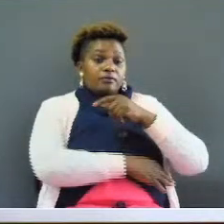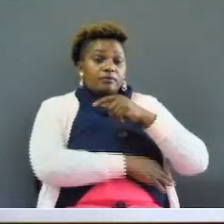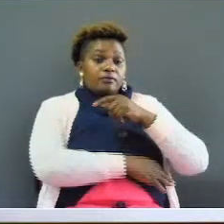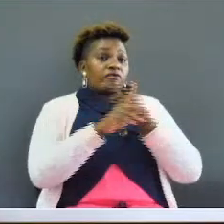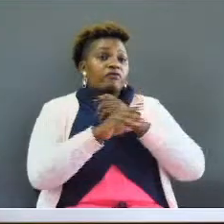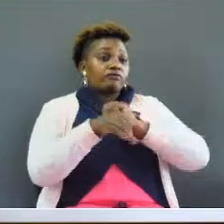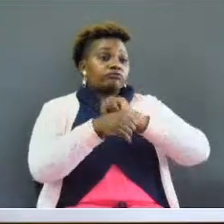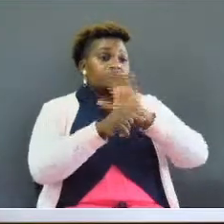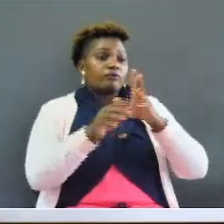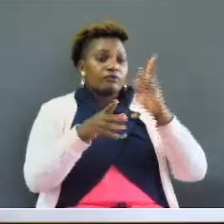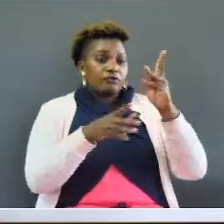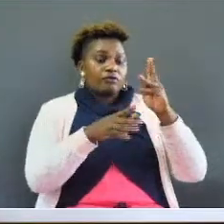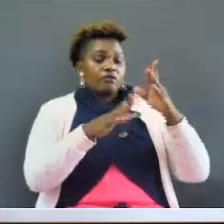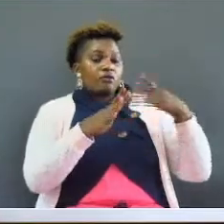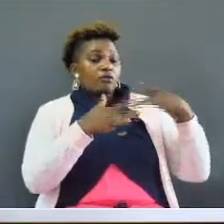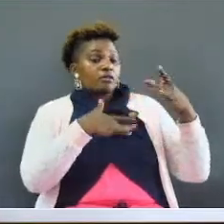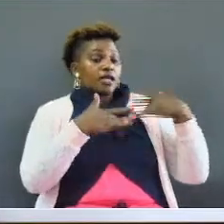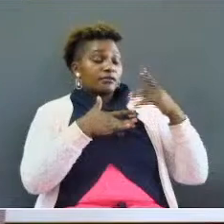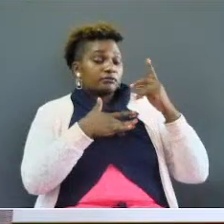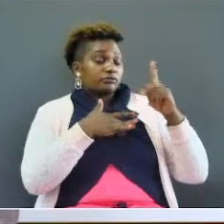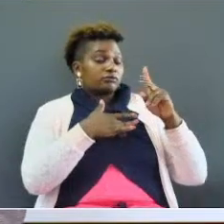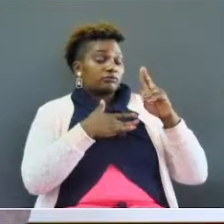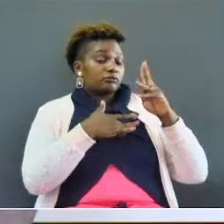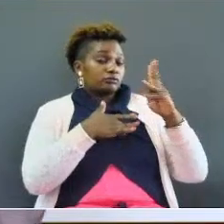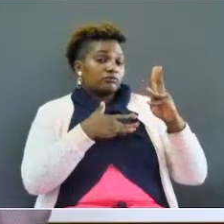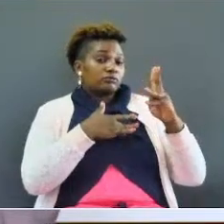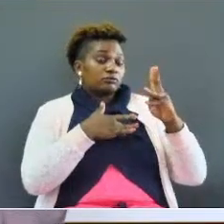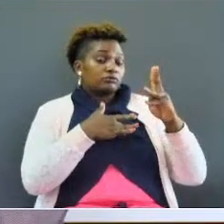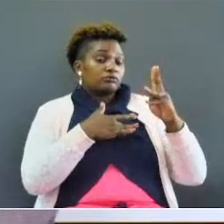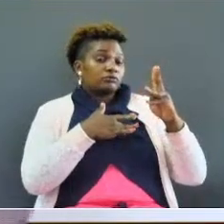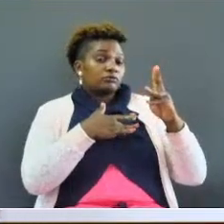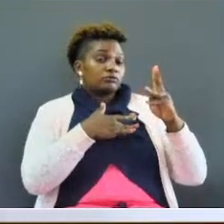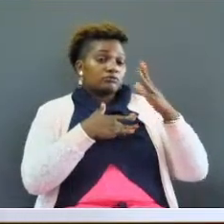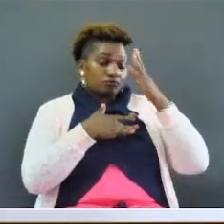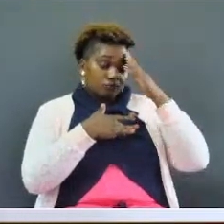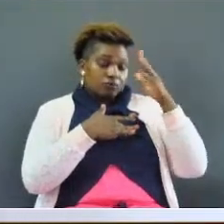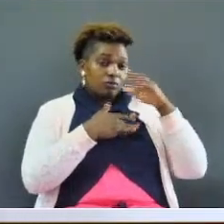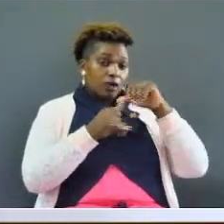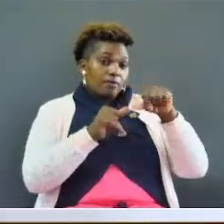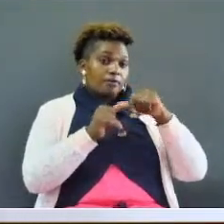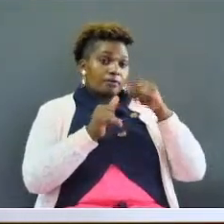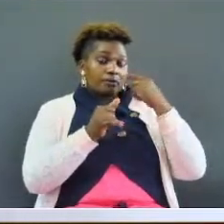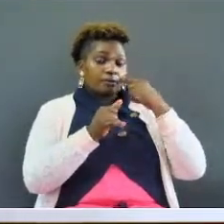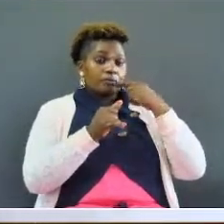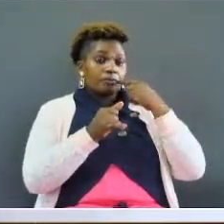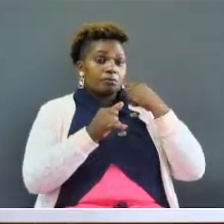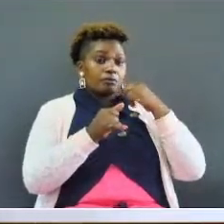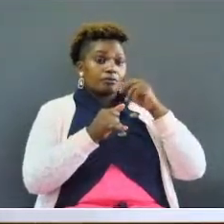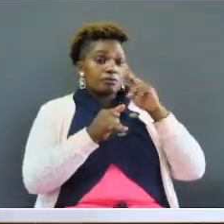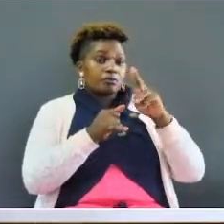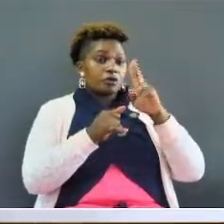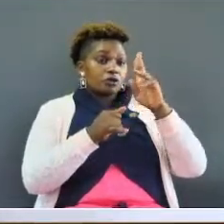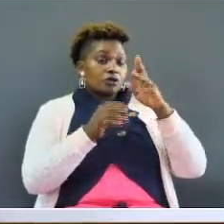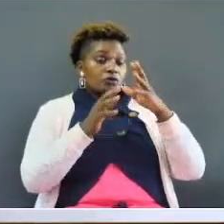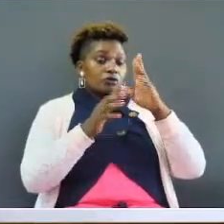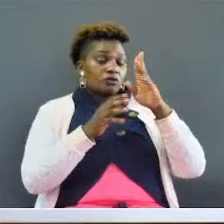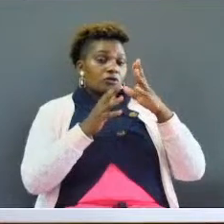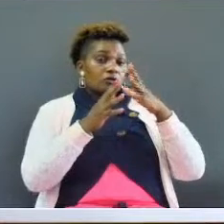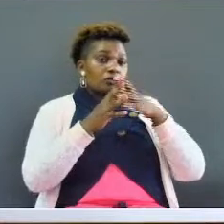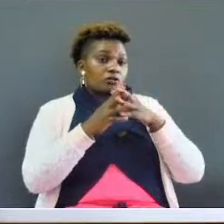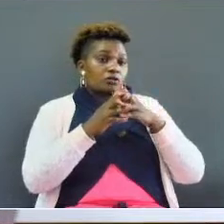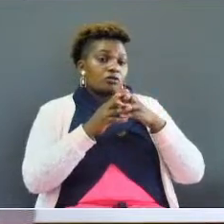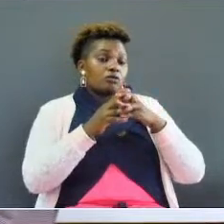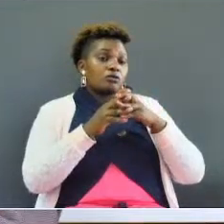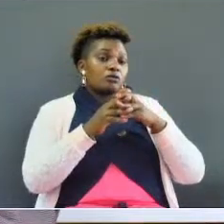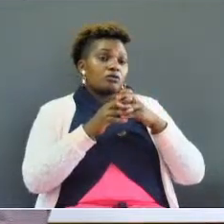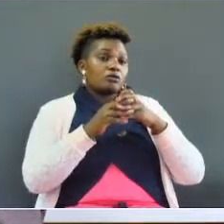of concern that we know about. The first one was the UK virus. The